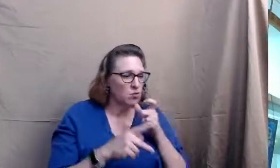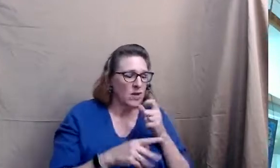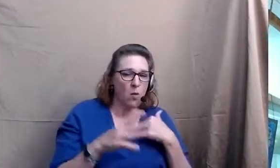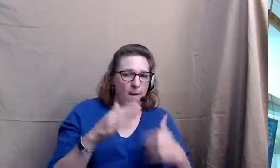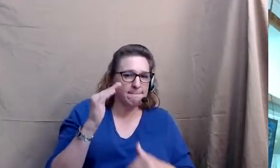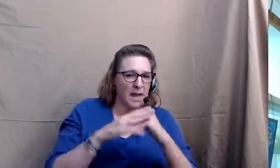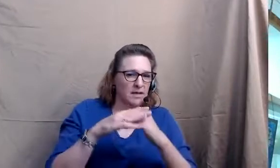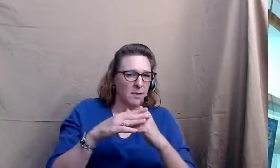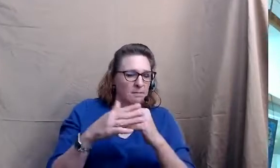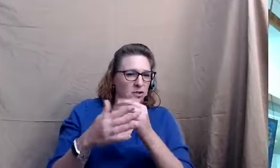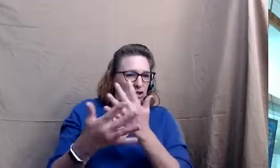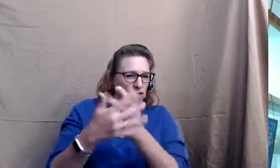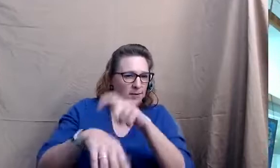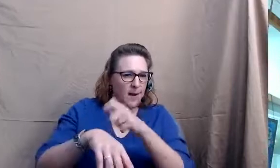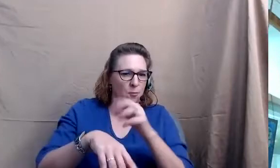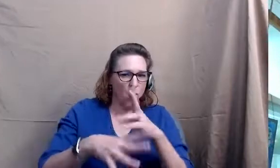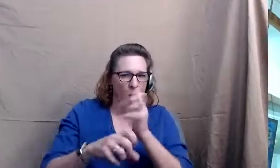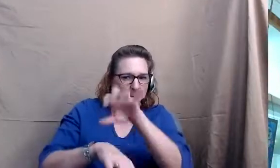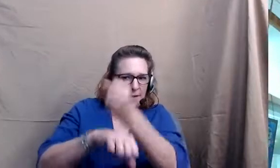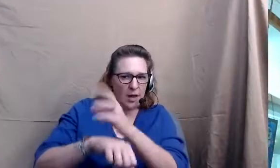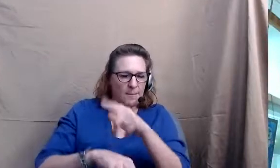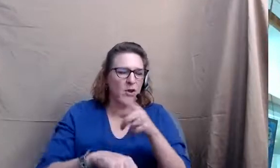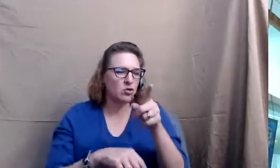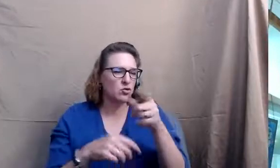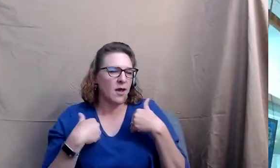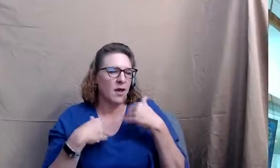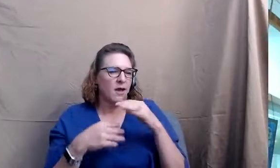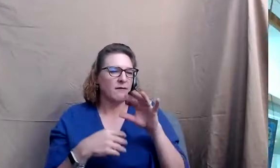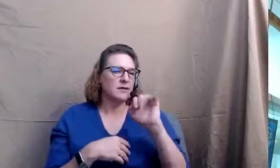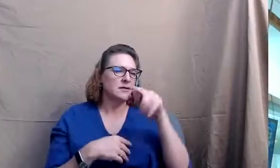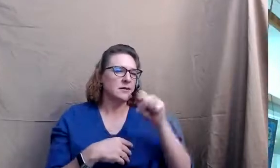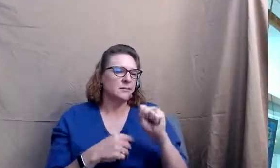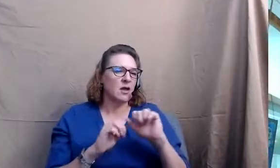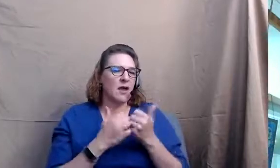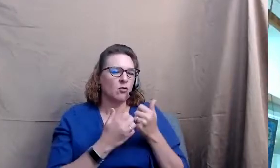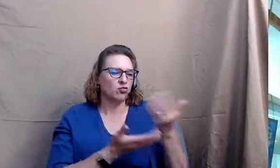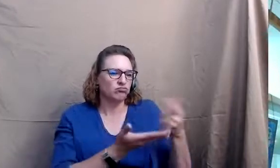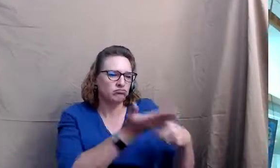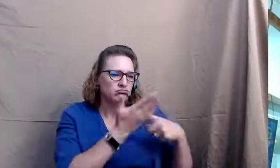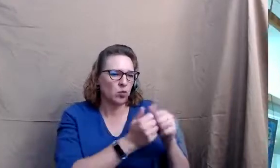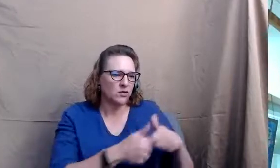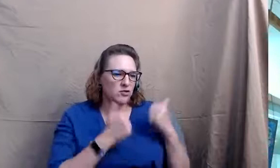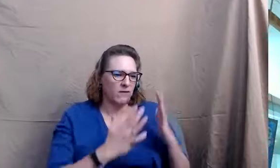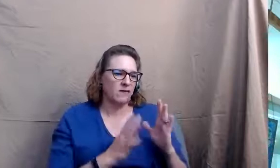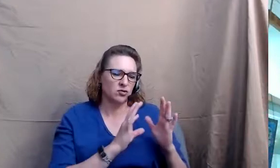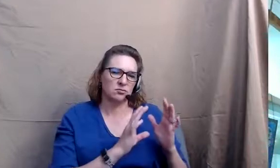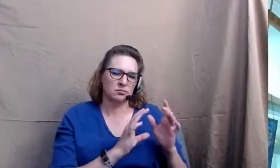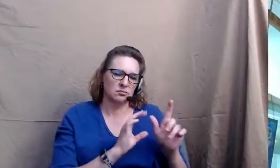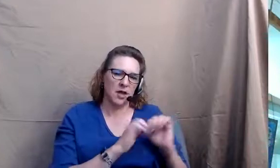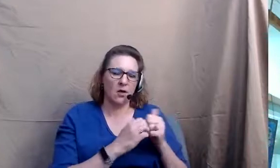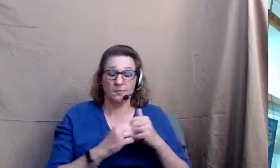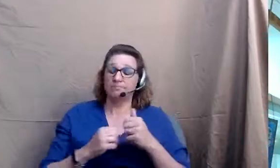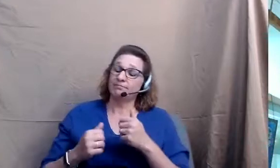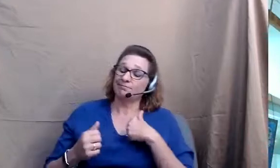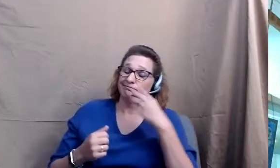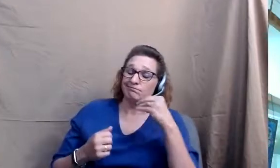tips on how to have a conversation with survivors about comments like these? I have clients say the same